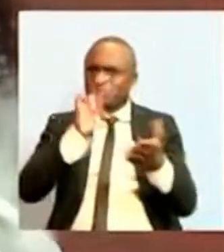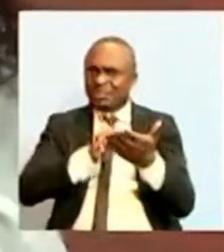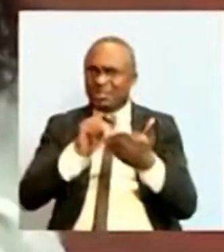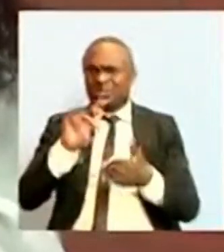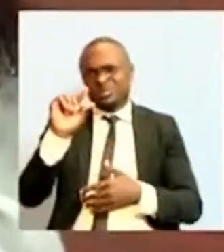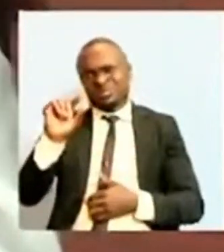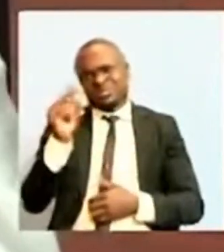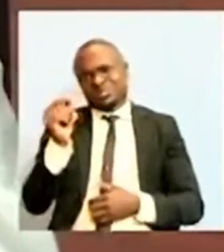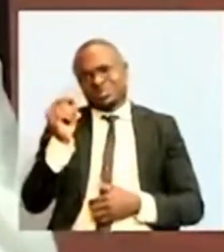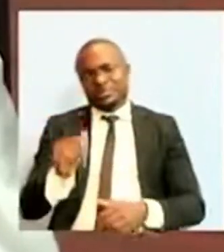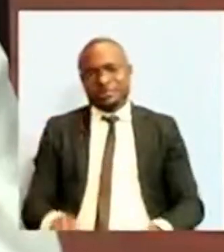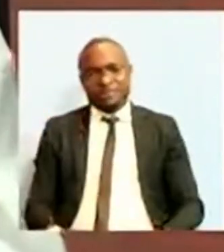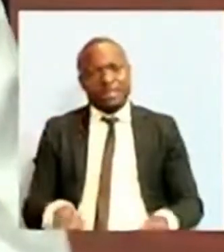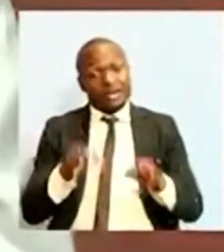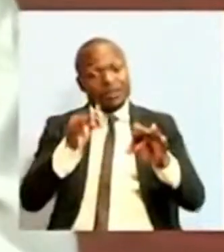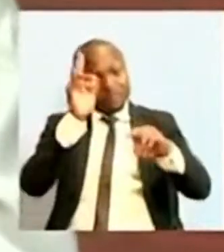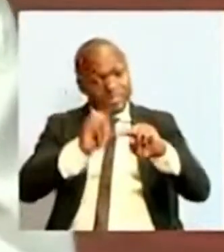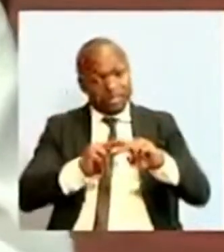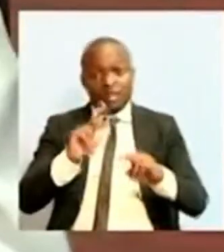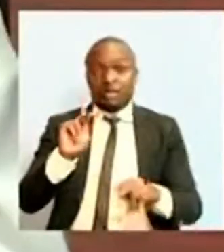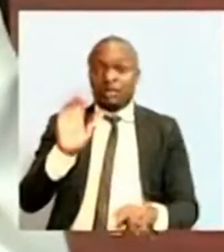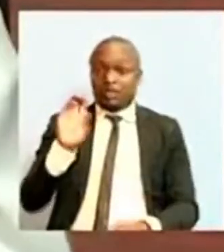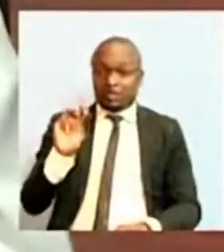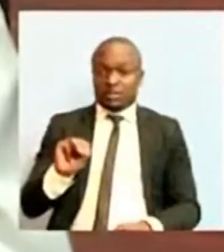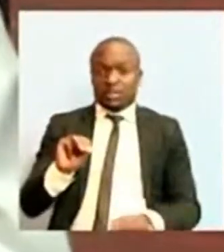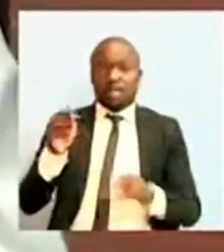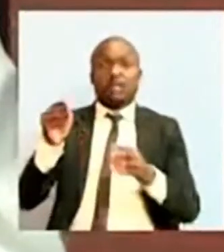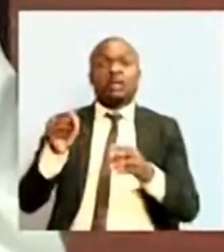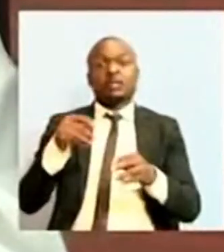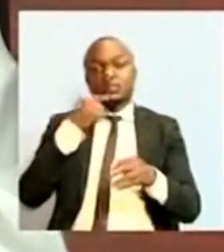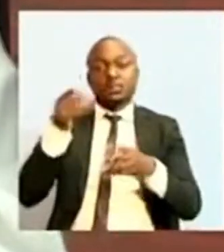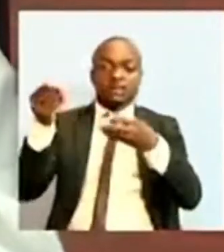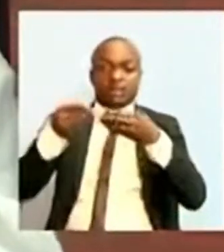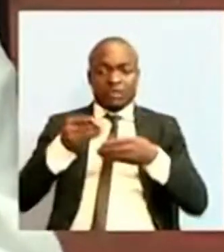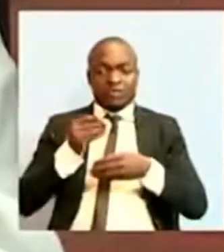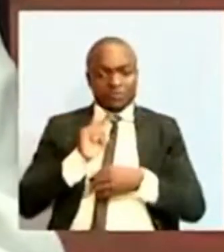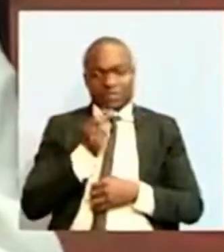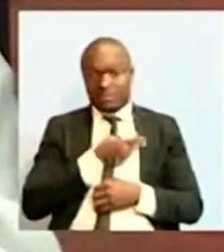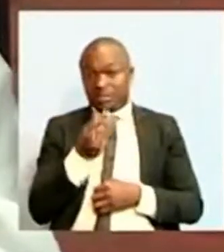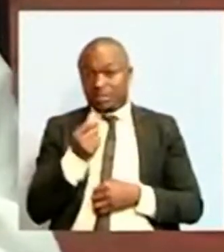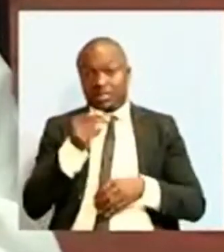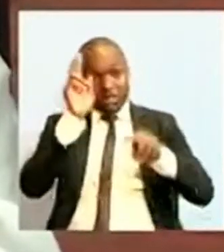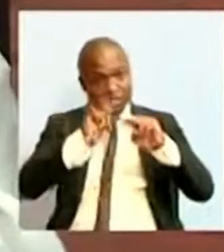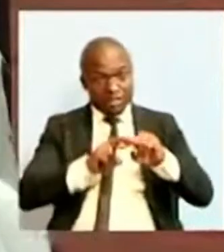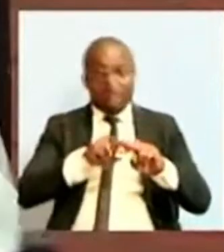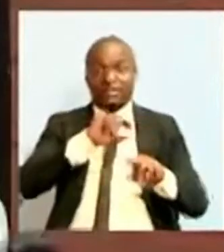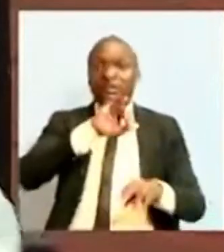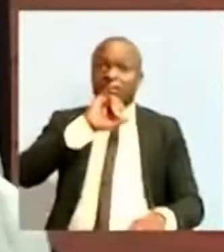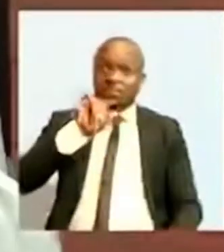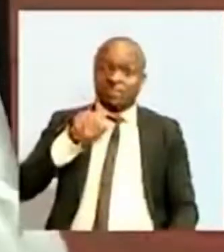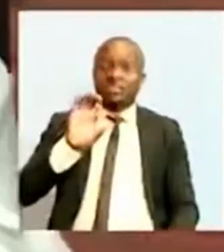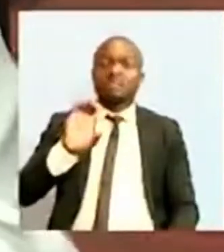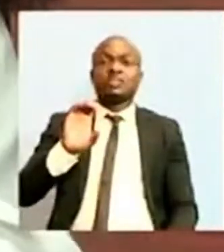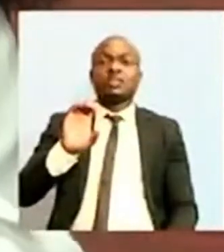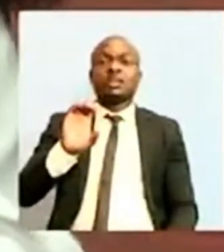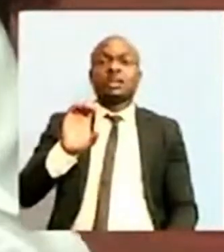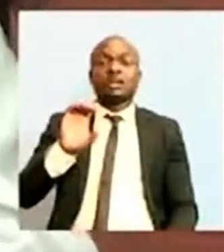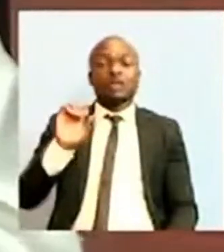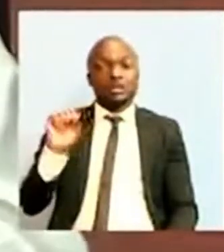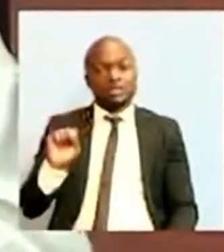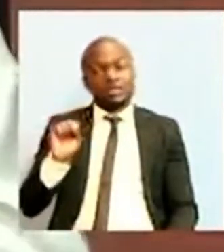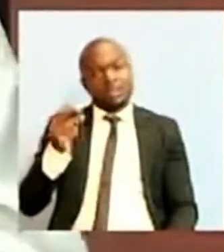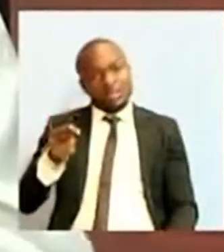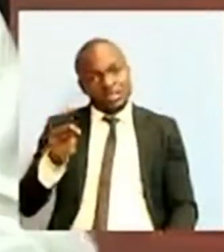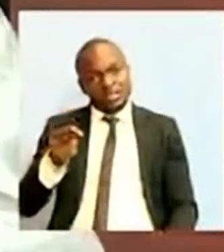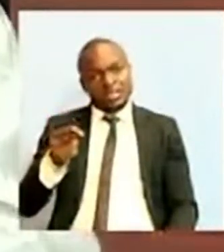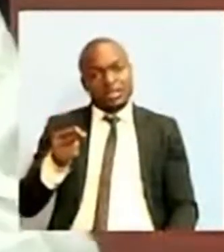money. If you just sit with KCM and say, give us the money, you sit with the JCHX or whatever it is,